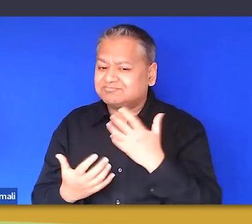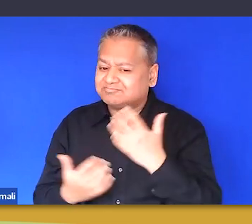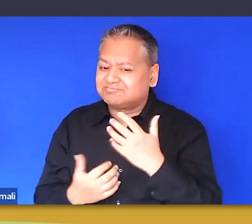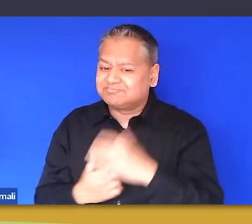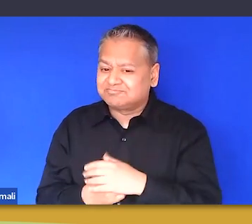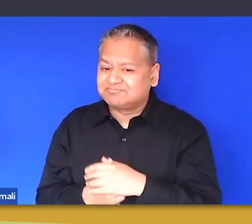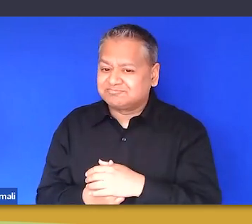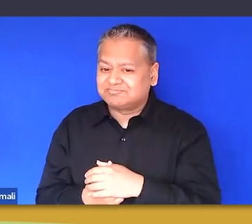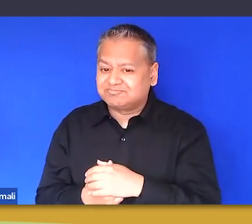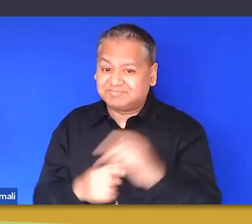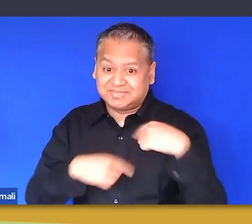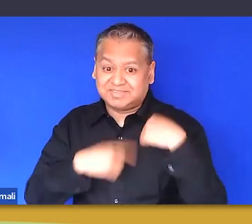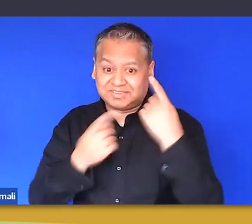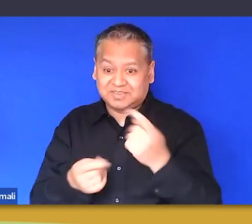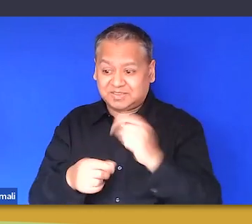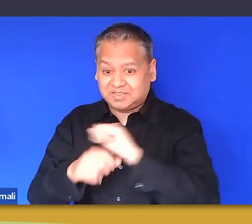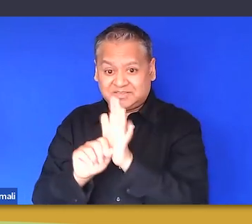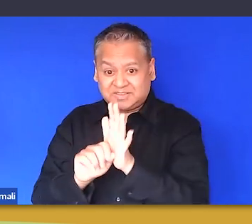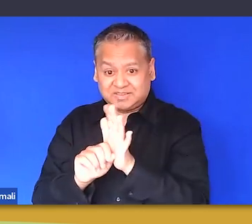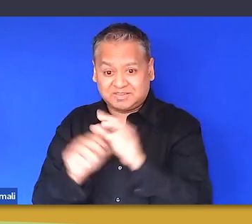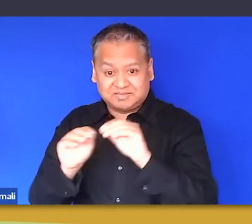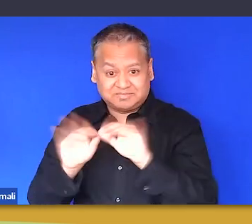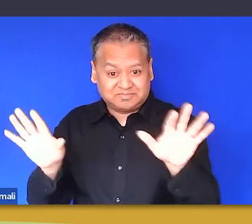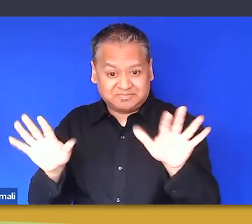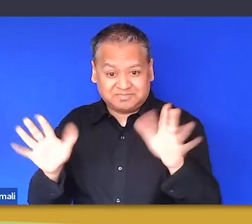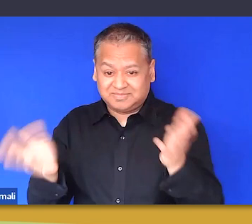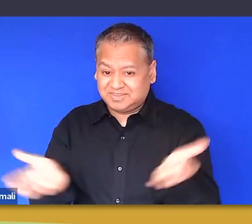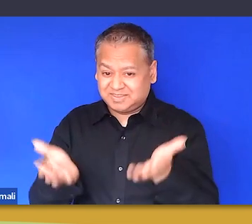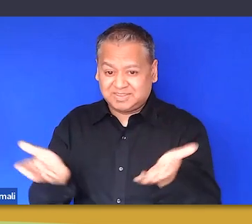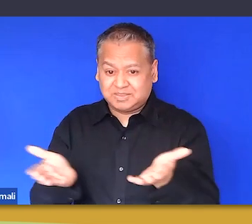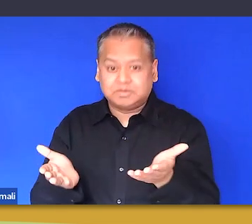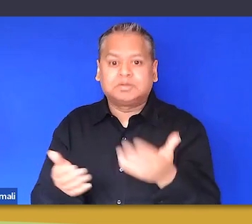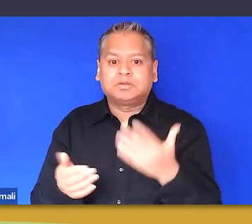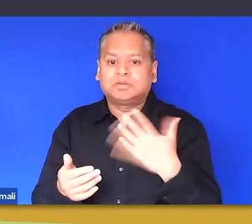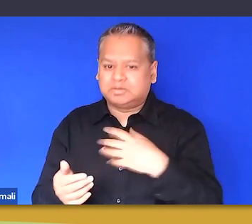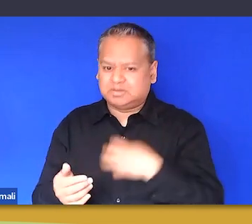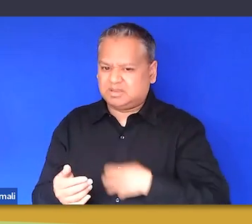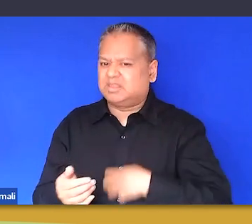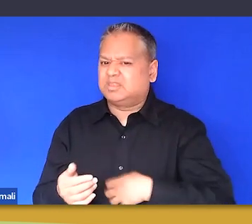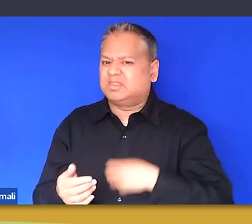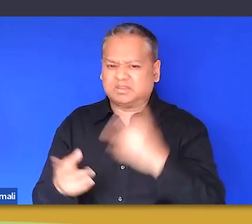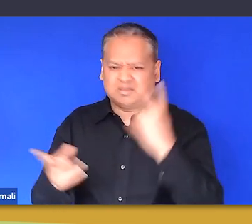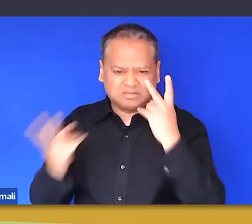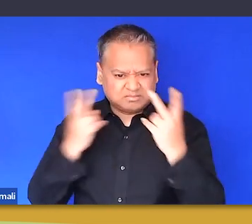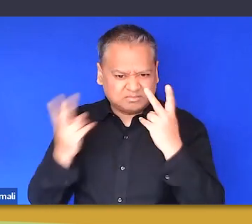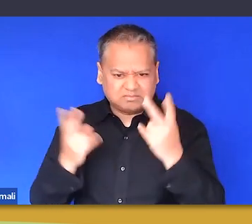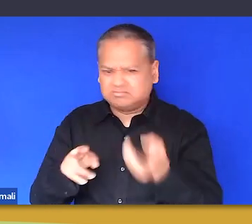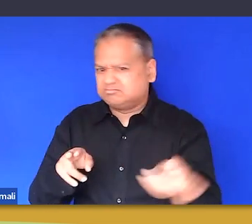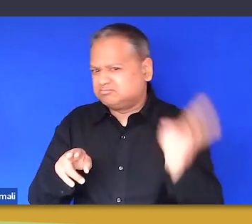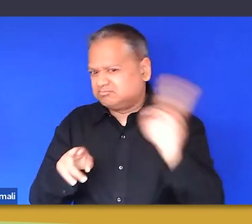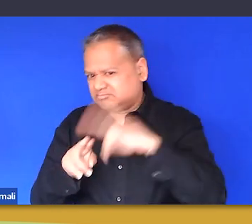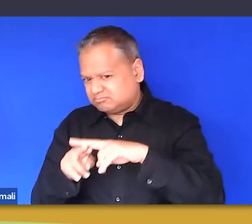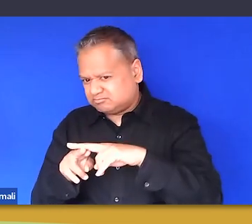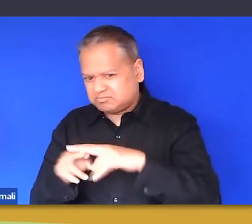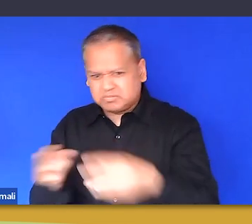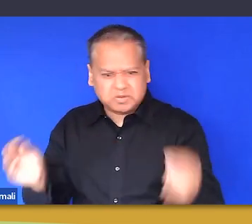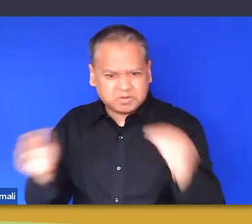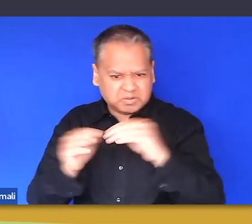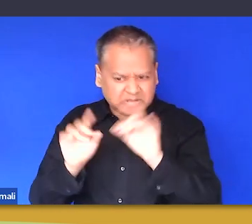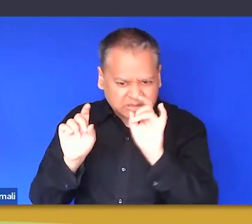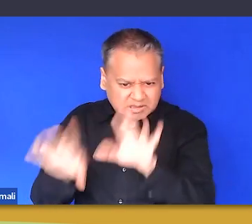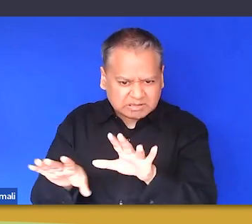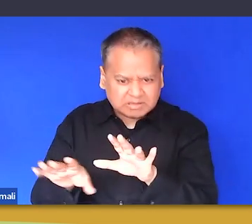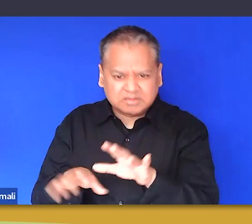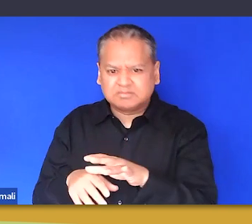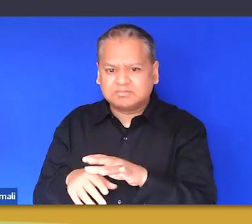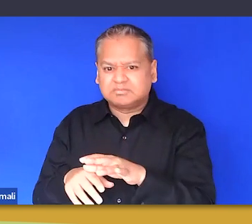in discrimination and hatred. We've seen physical and verbal attacks, vandalism and racist graffiti, racialized communities who have